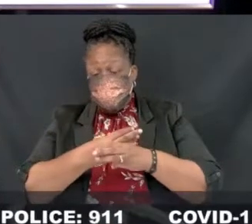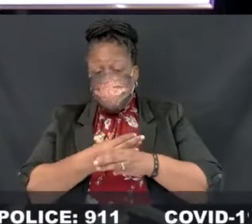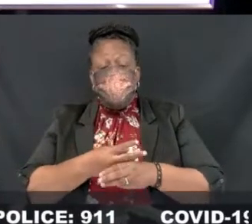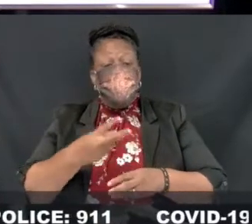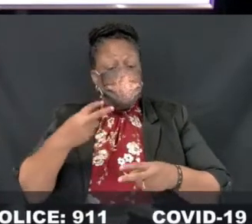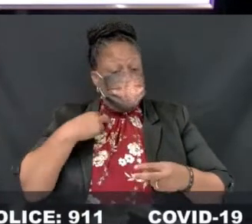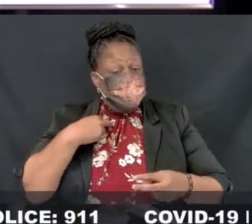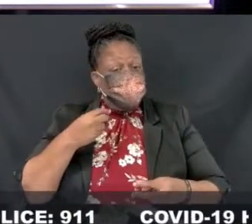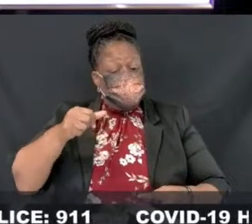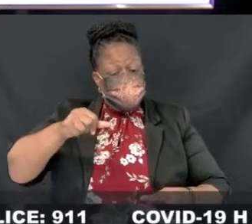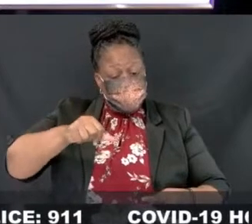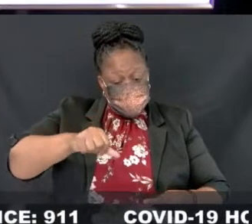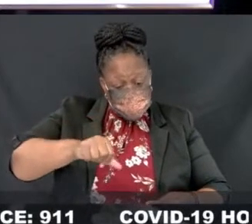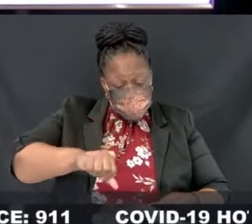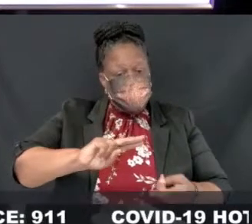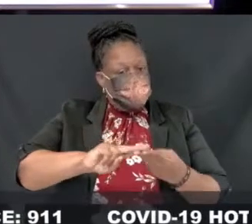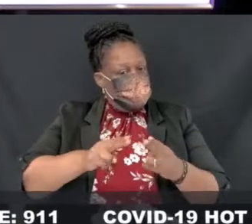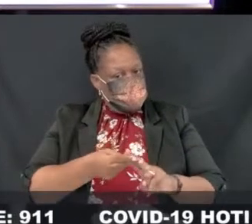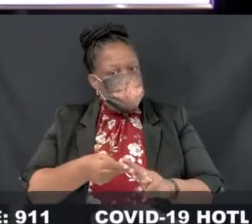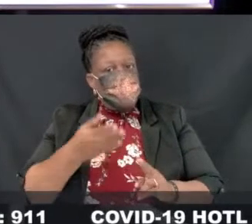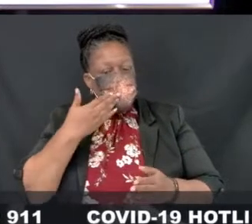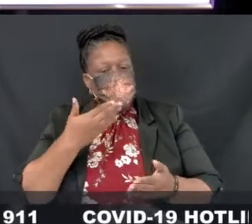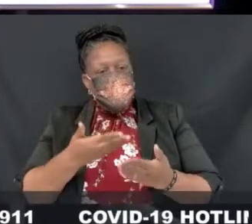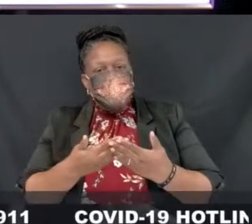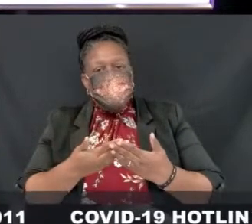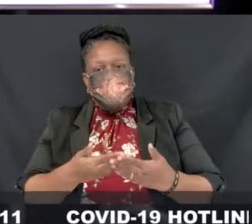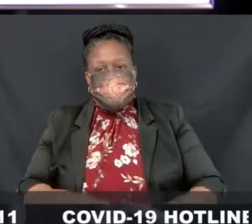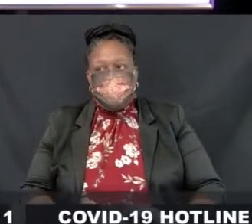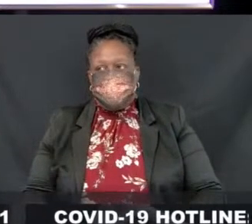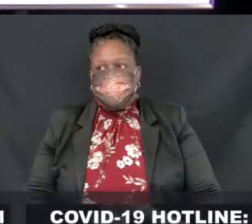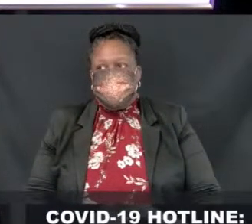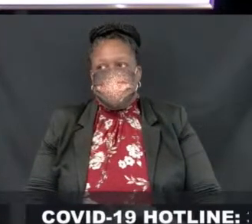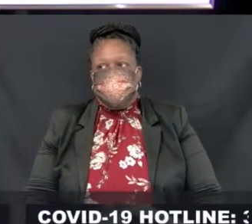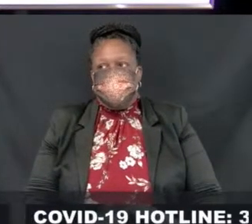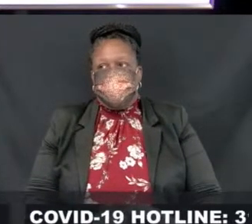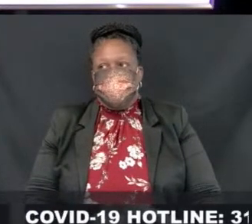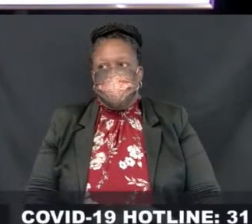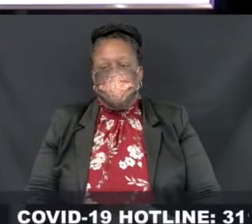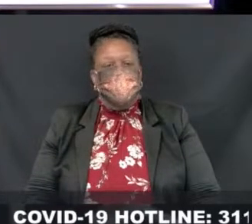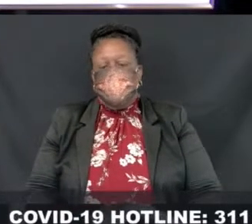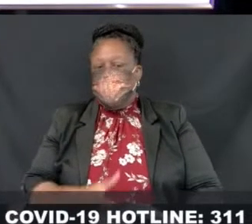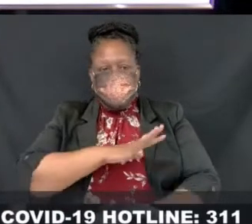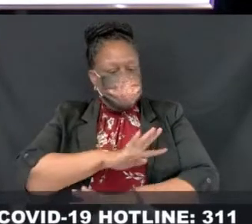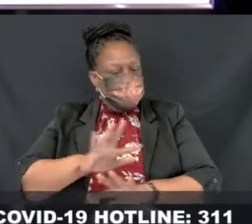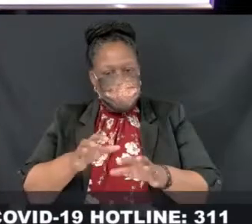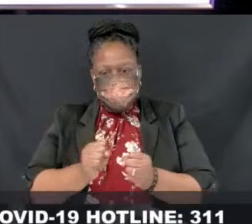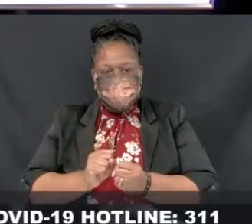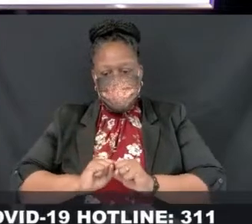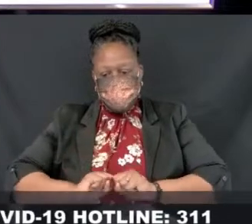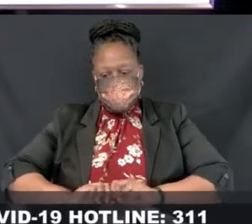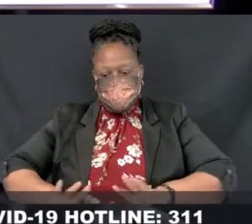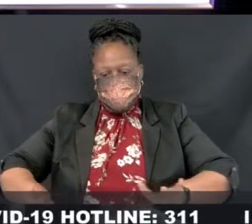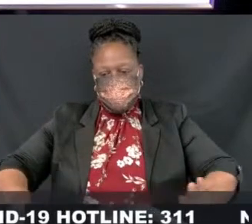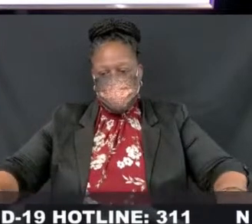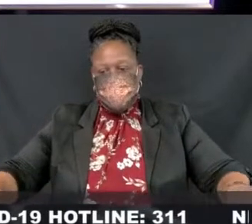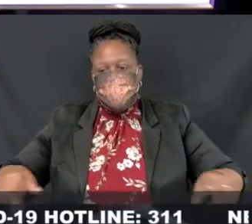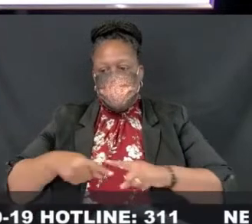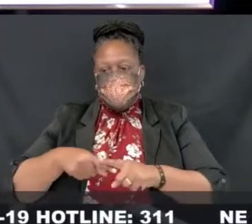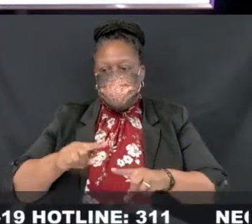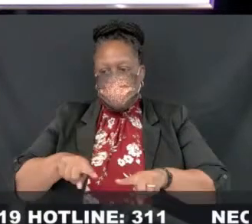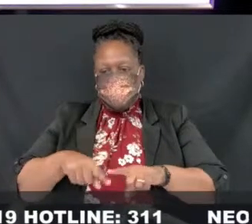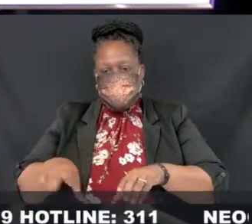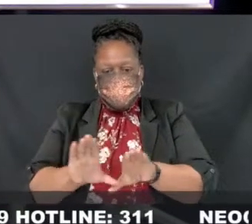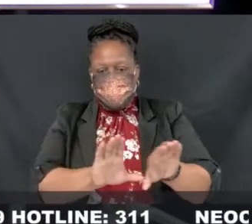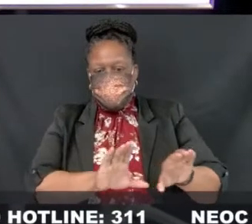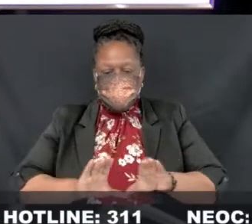hemisphere. 3, it was to limit the time between the development of community spread and the arrival of a vaccine, while